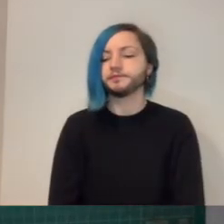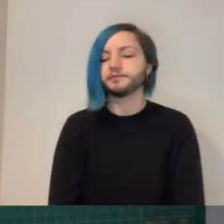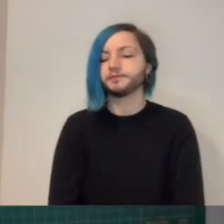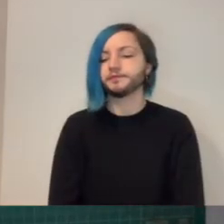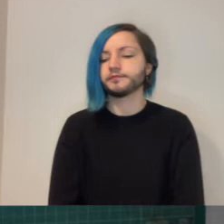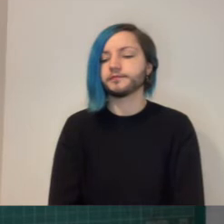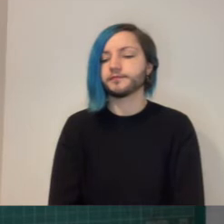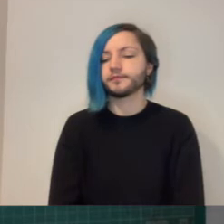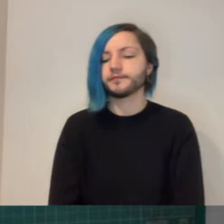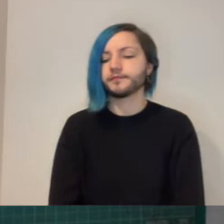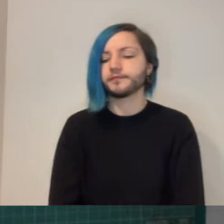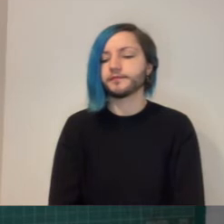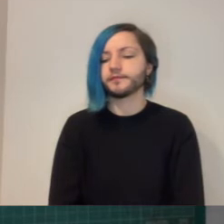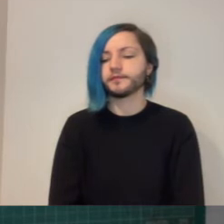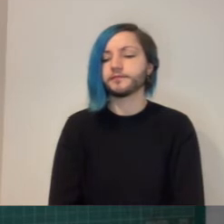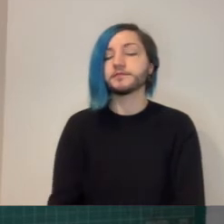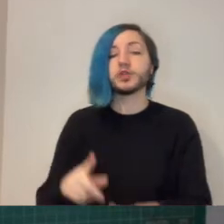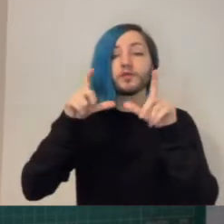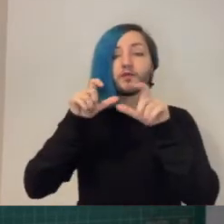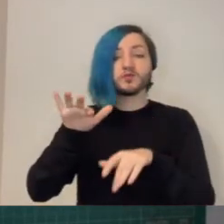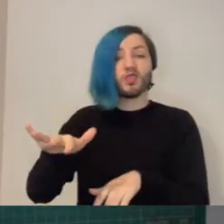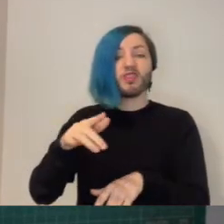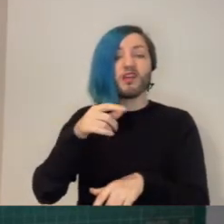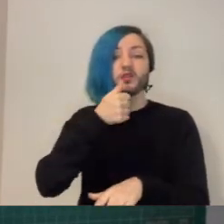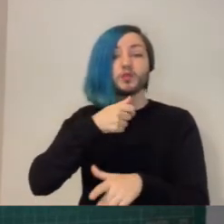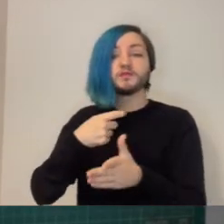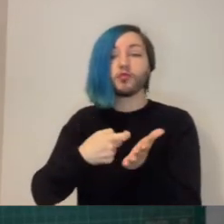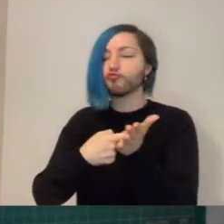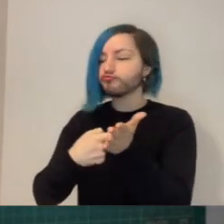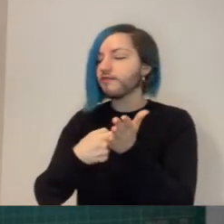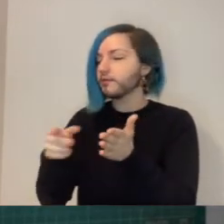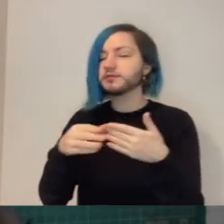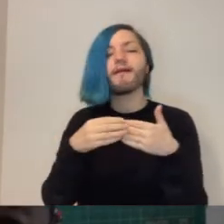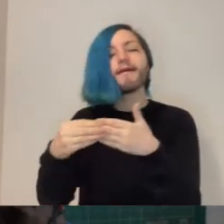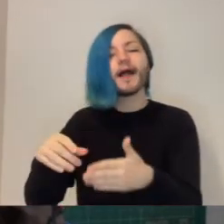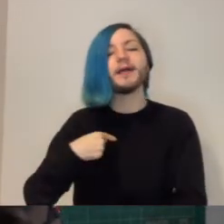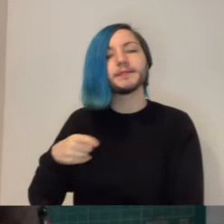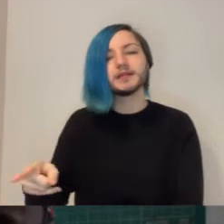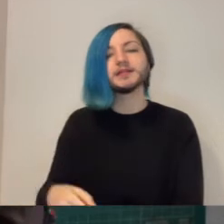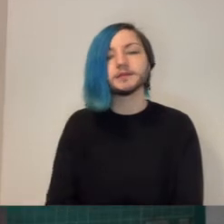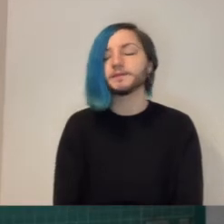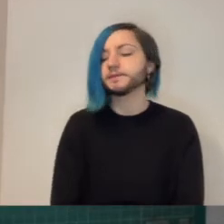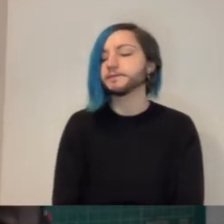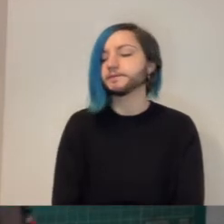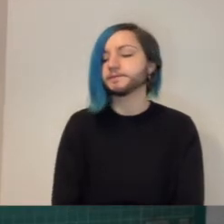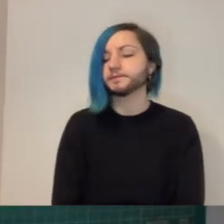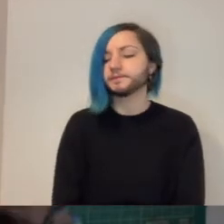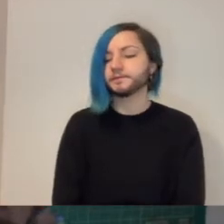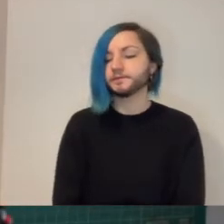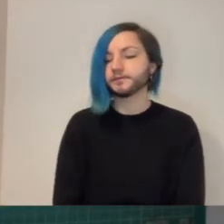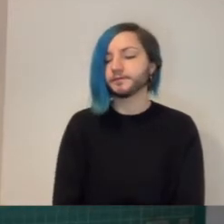bottom. I'm using the photograph still as reference to kind of give me a gentle guide.